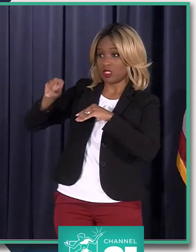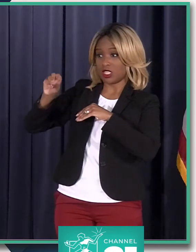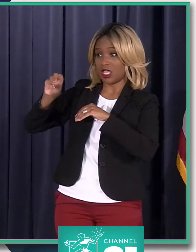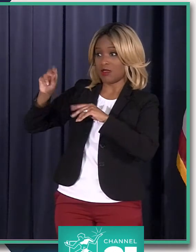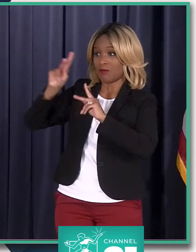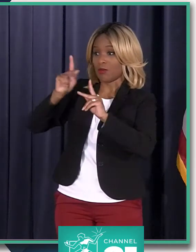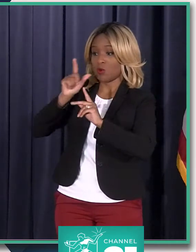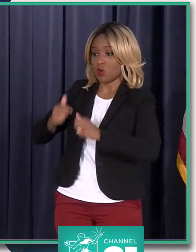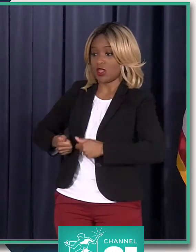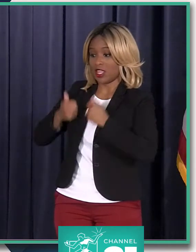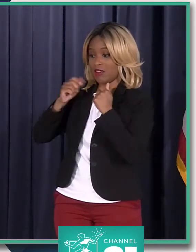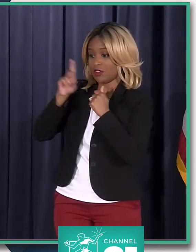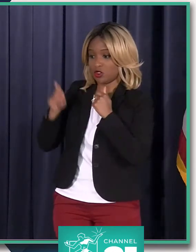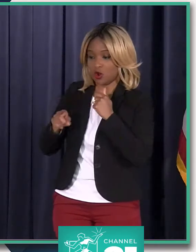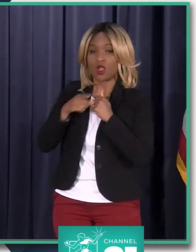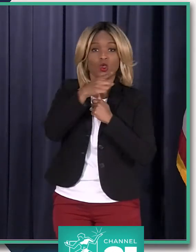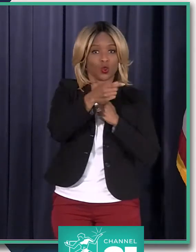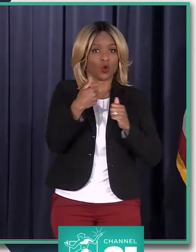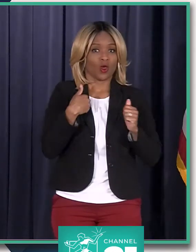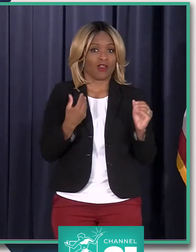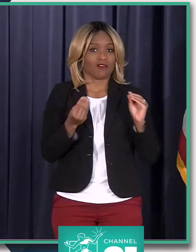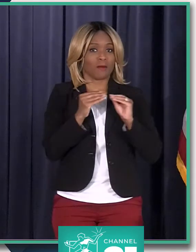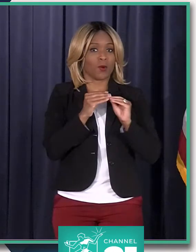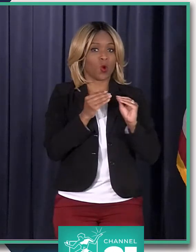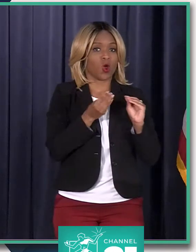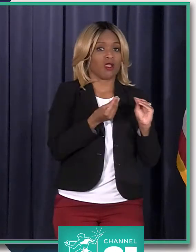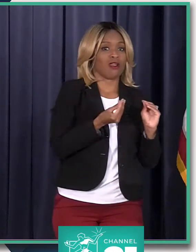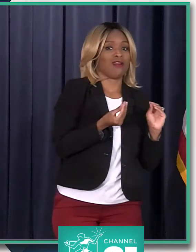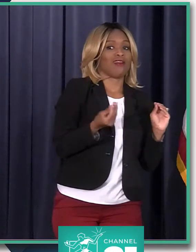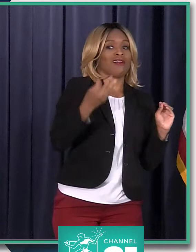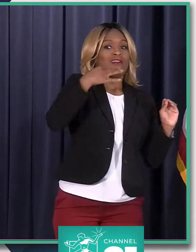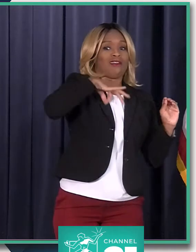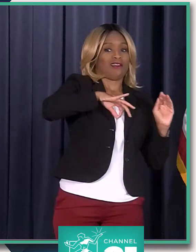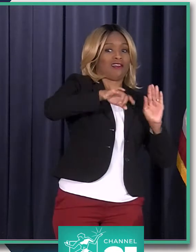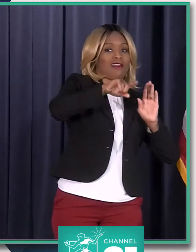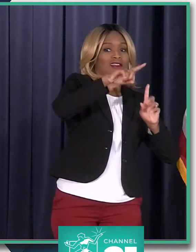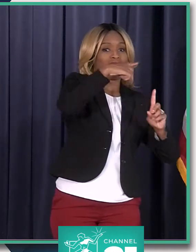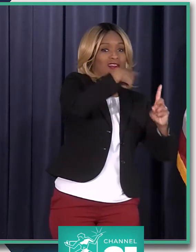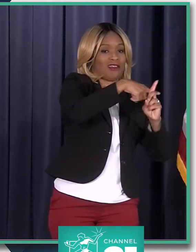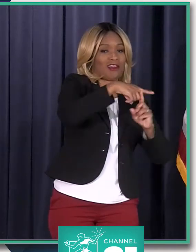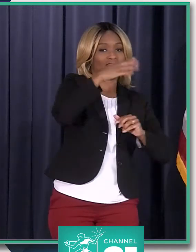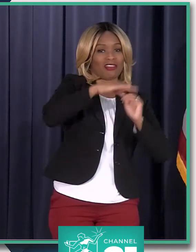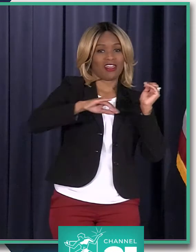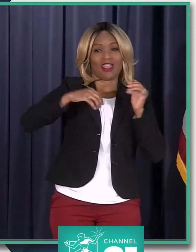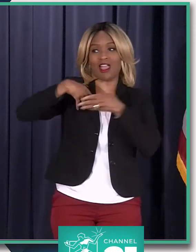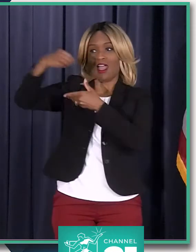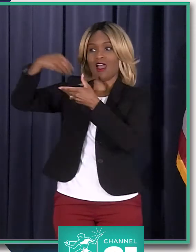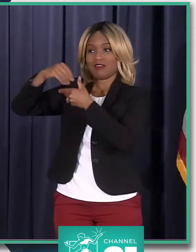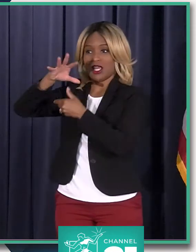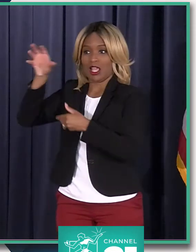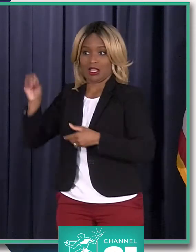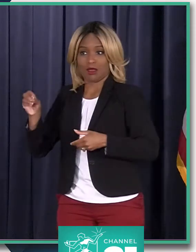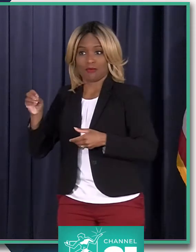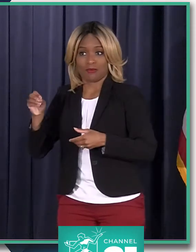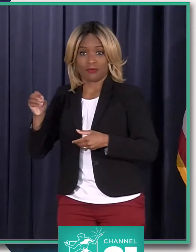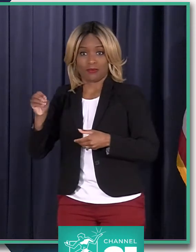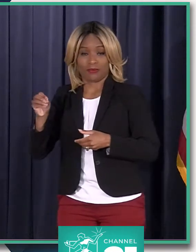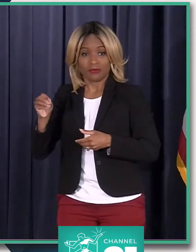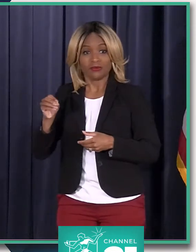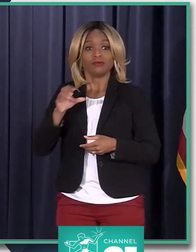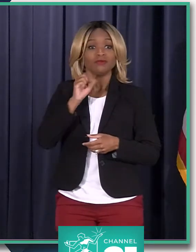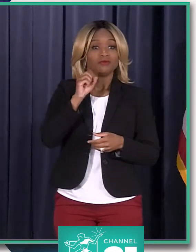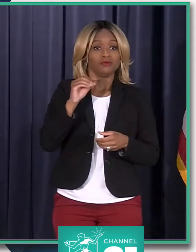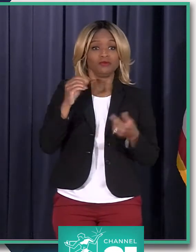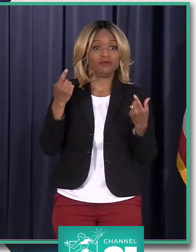an advantage from people outside the city. You still have to win the bid, but if it's close, the bonuses will tilt it toward you. And so what happened